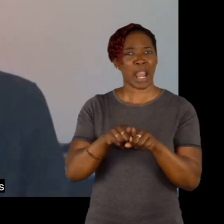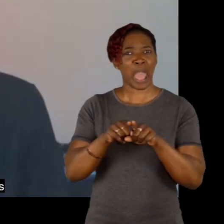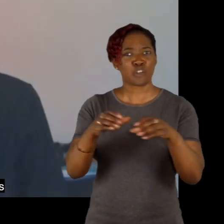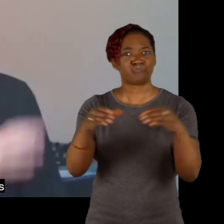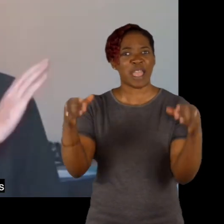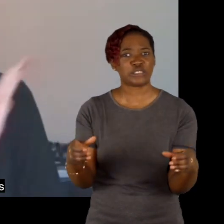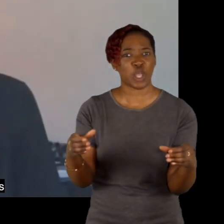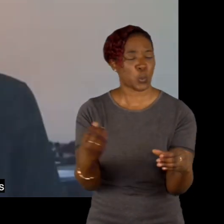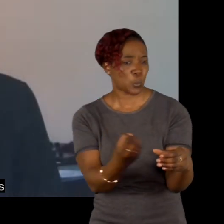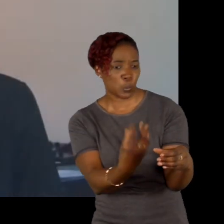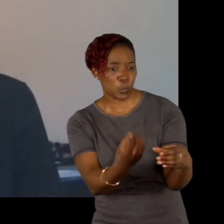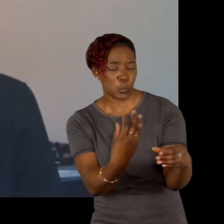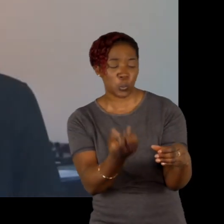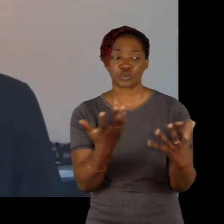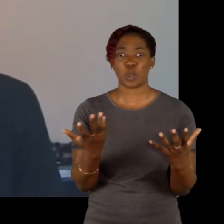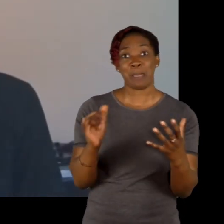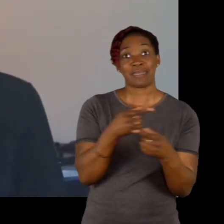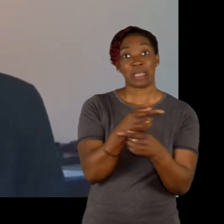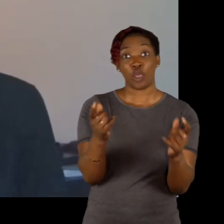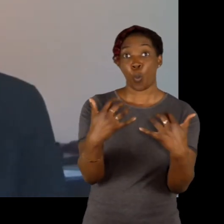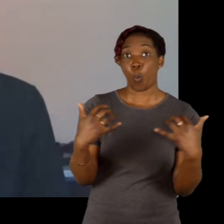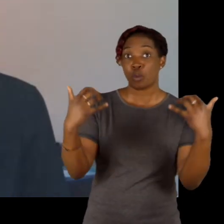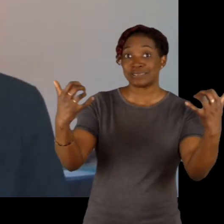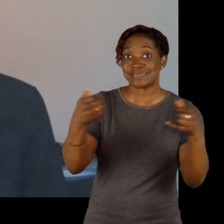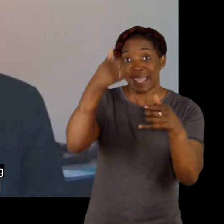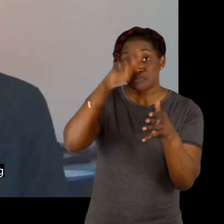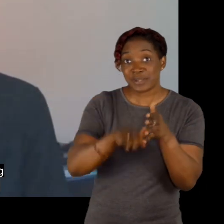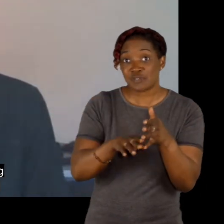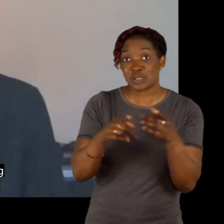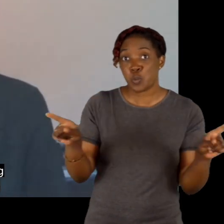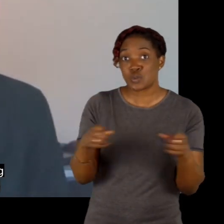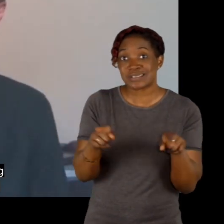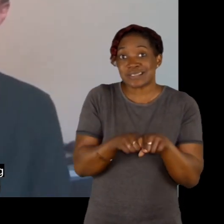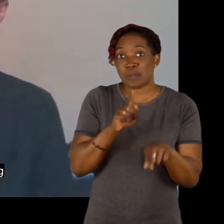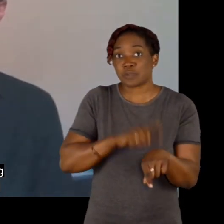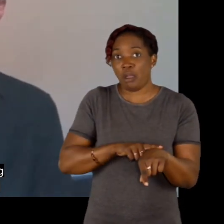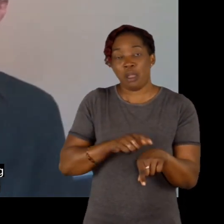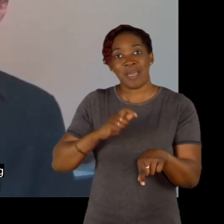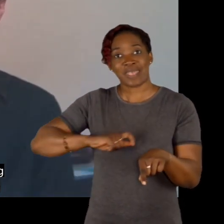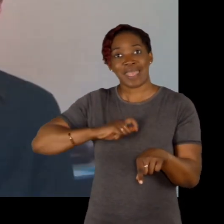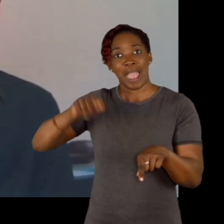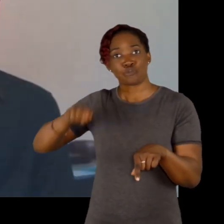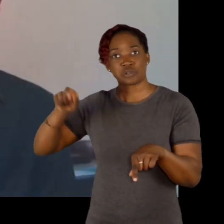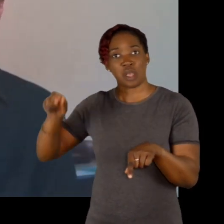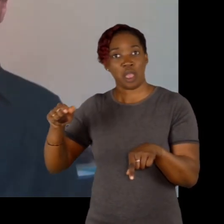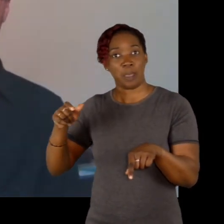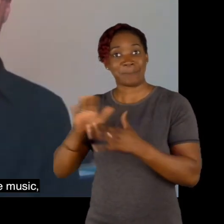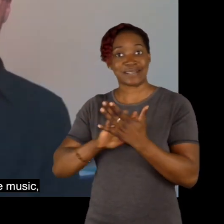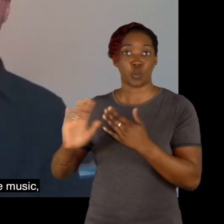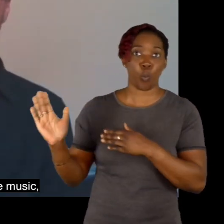the music in the background as though it was on a radio there. So in a way, the audience is experiencing the music at the same time as the